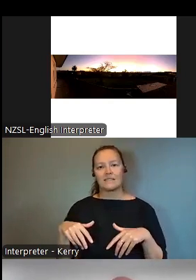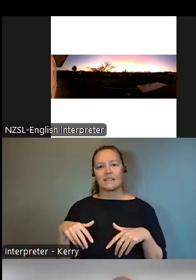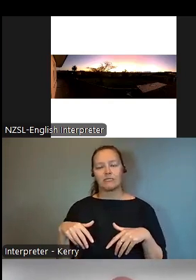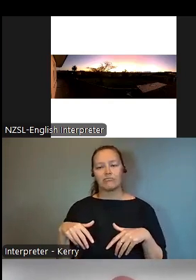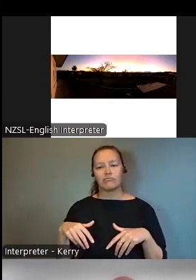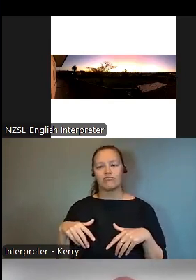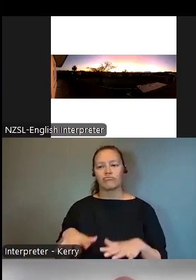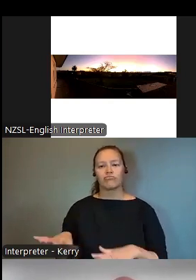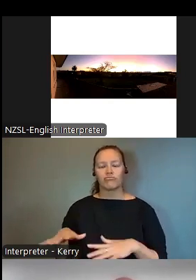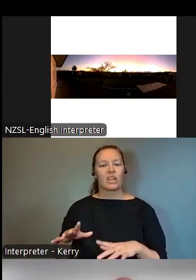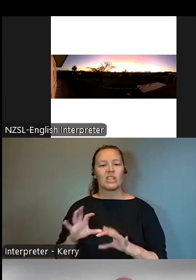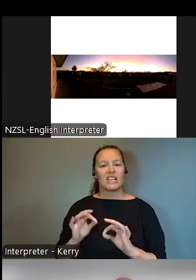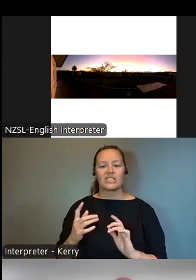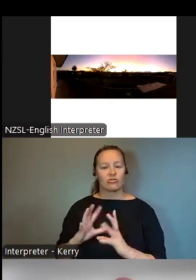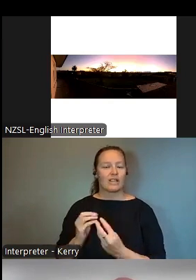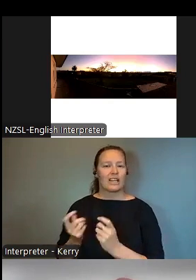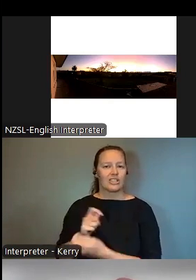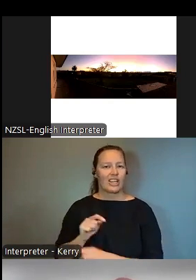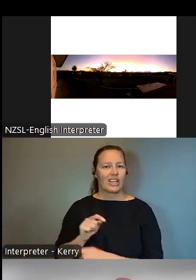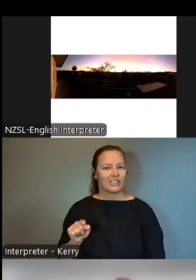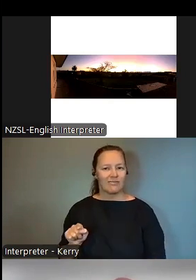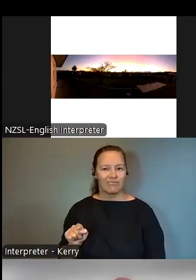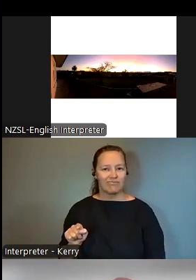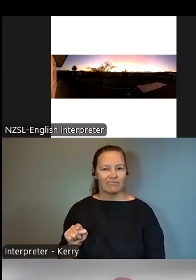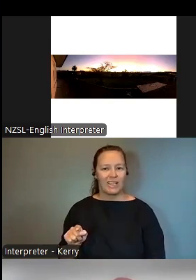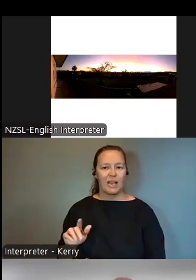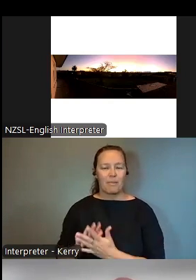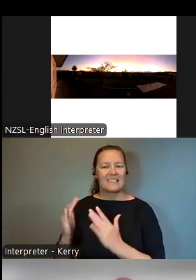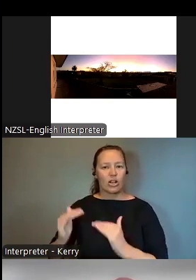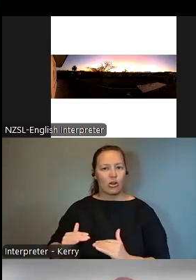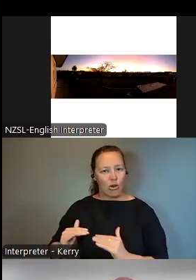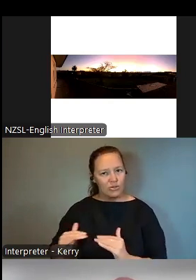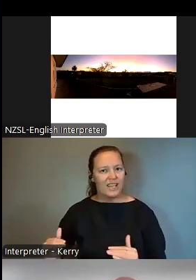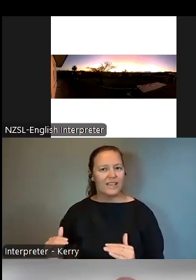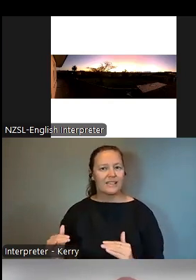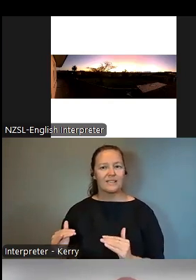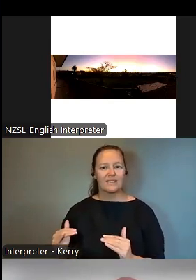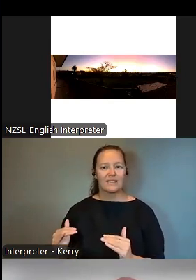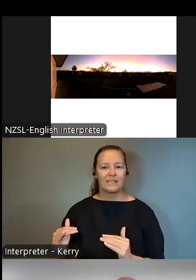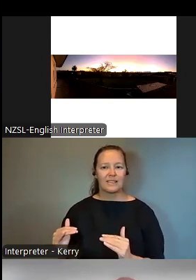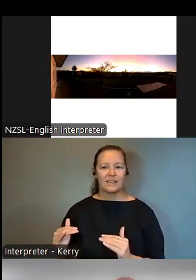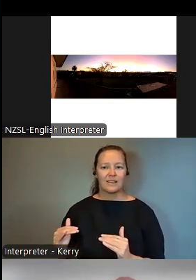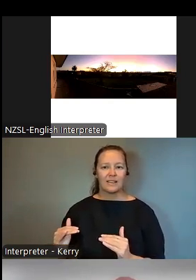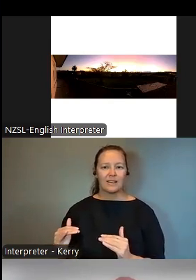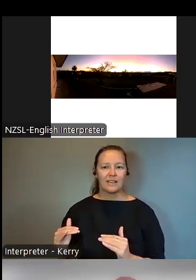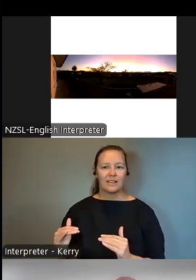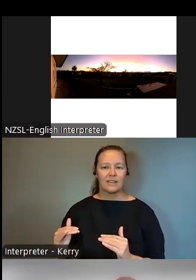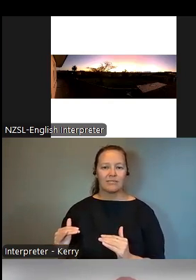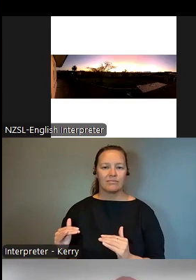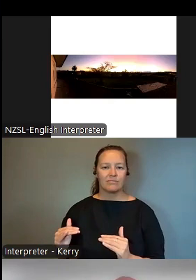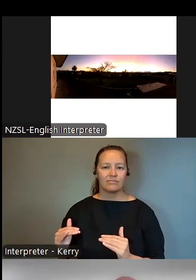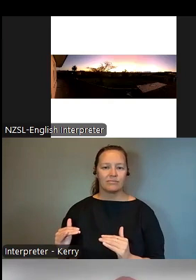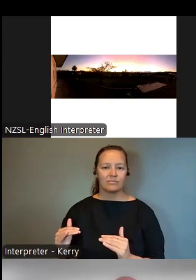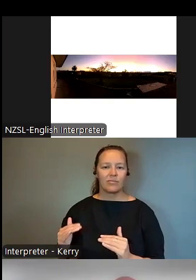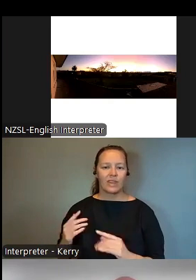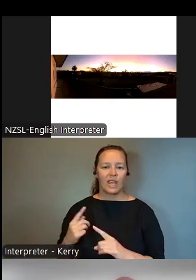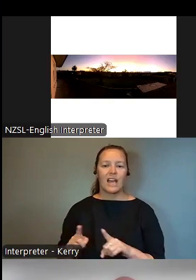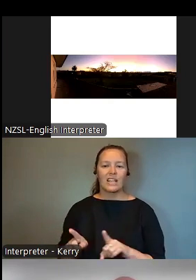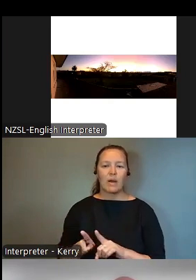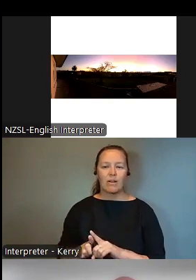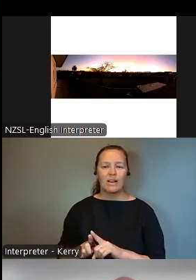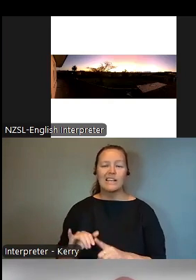change. Complacency means low standards often, and it often means a just enough is good